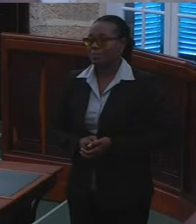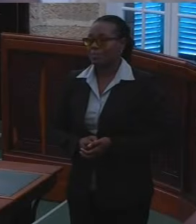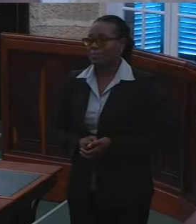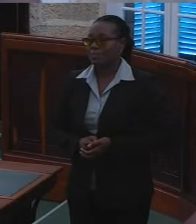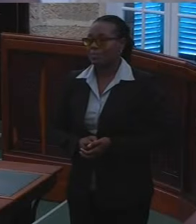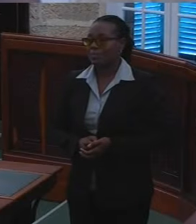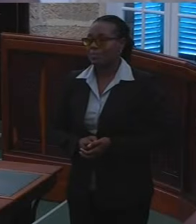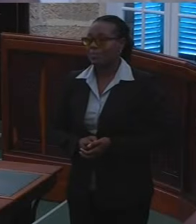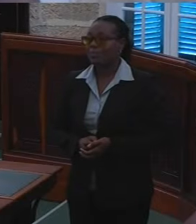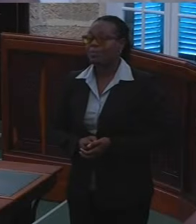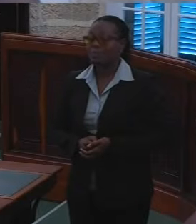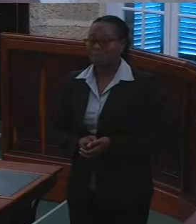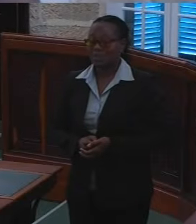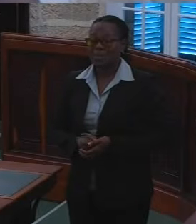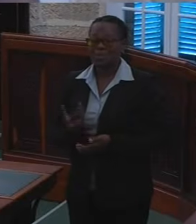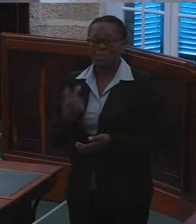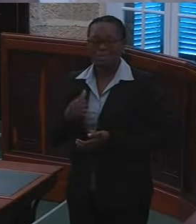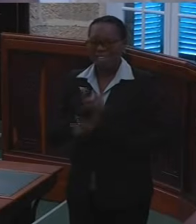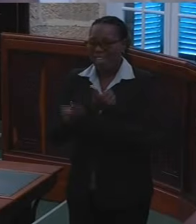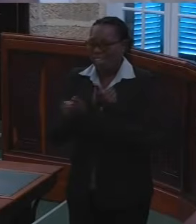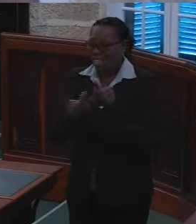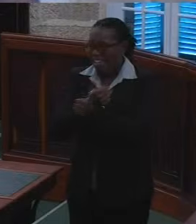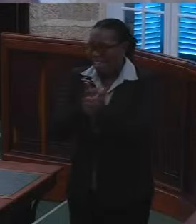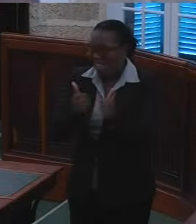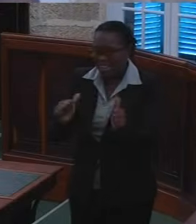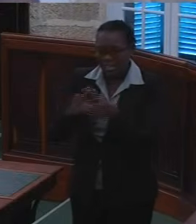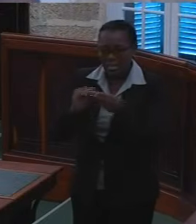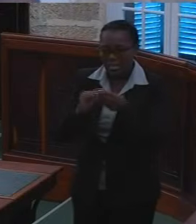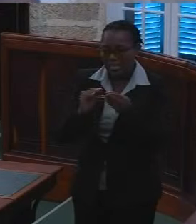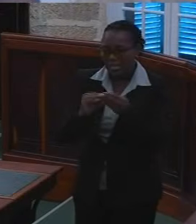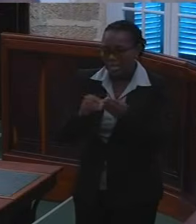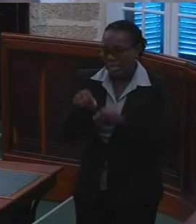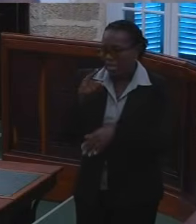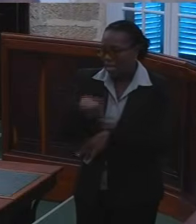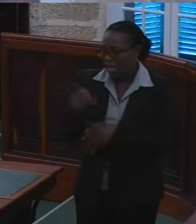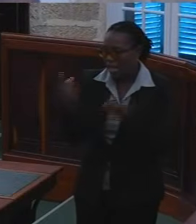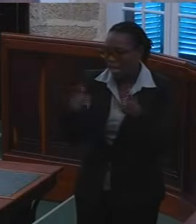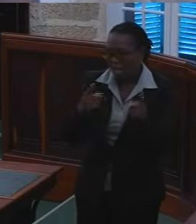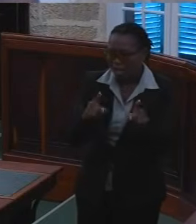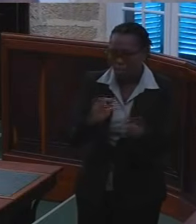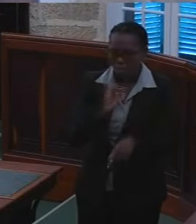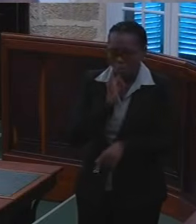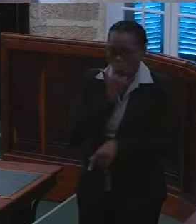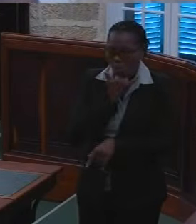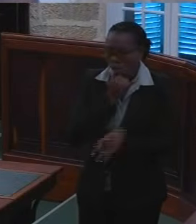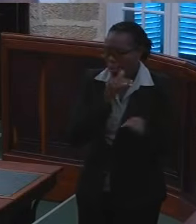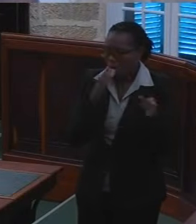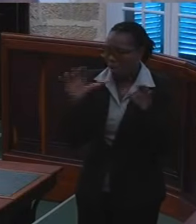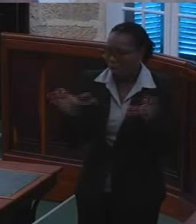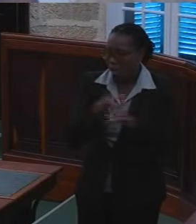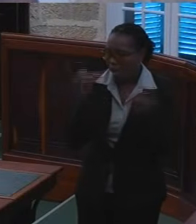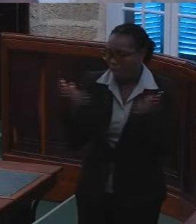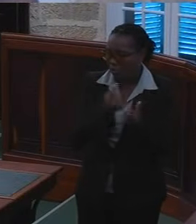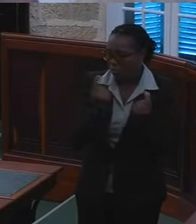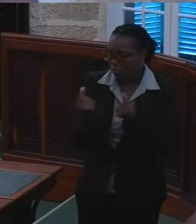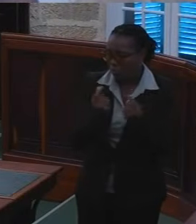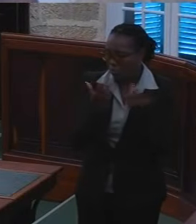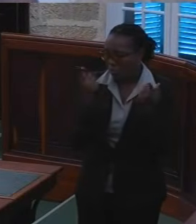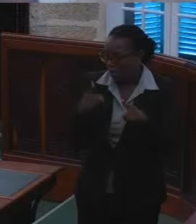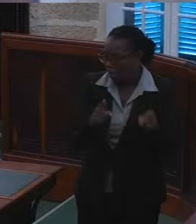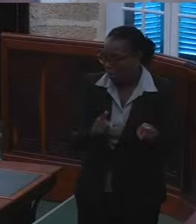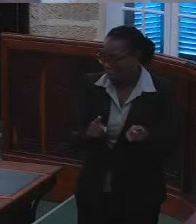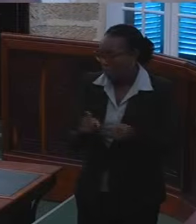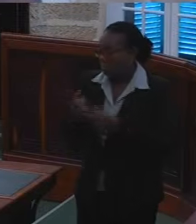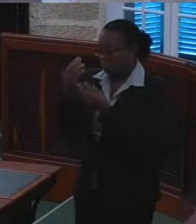We are there to investigate any violations, and there must, of course, we'll have some